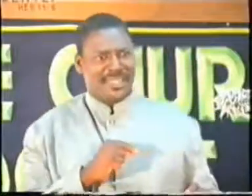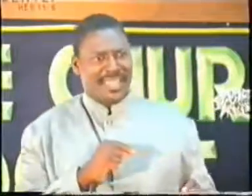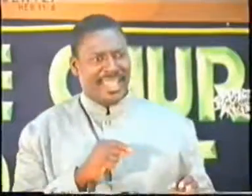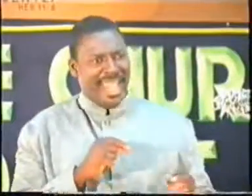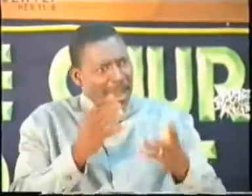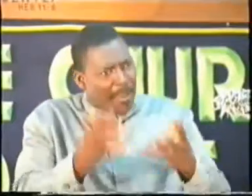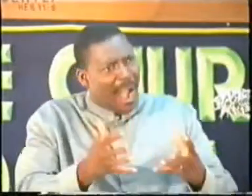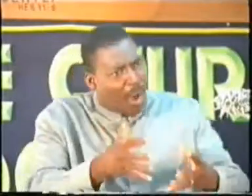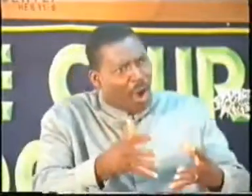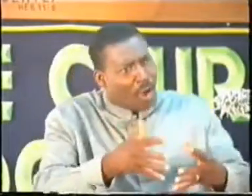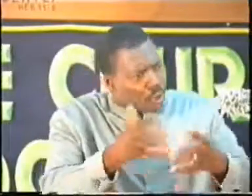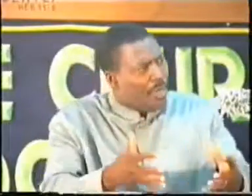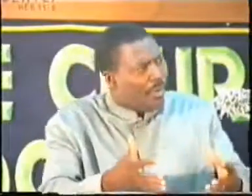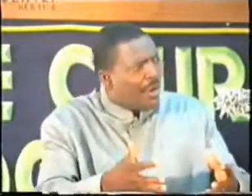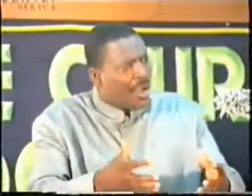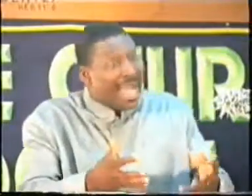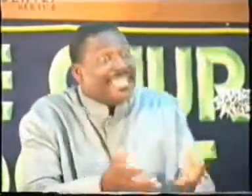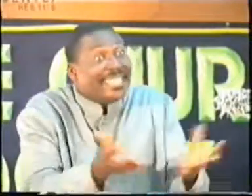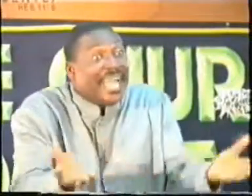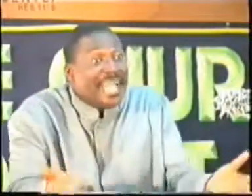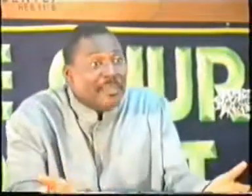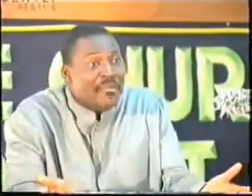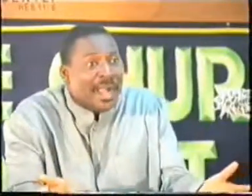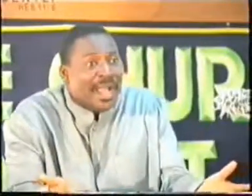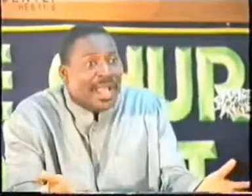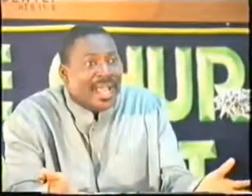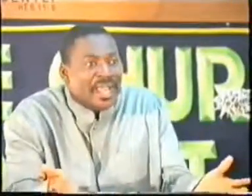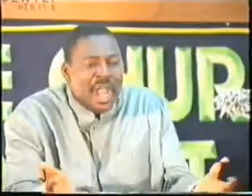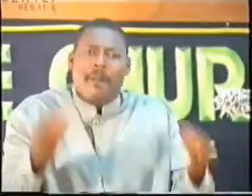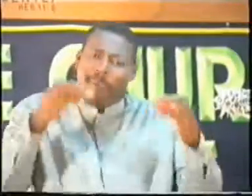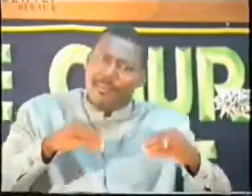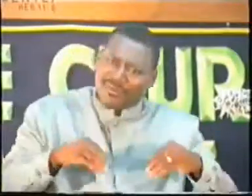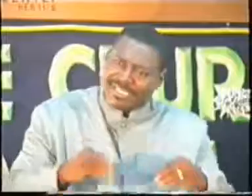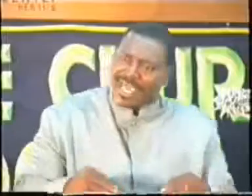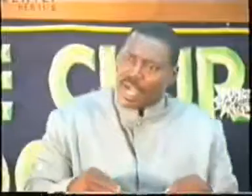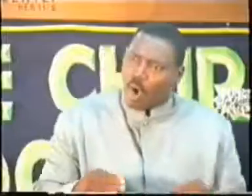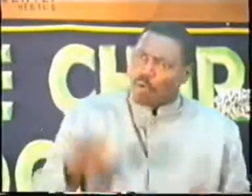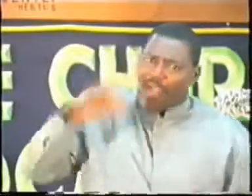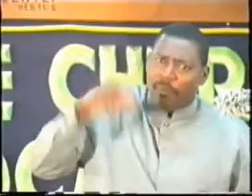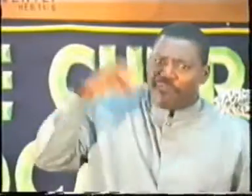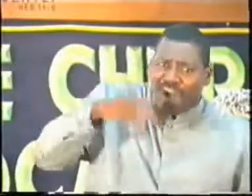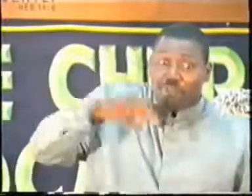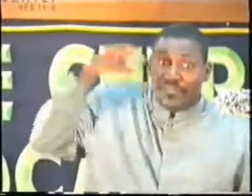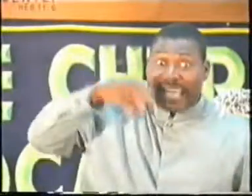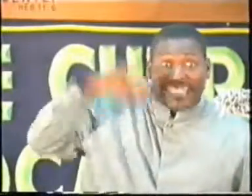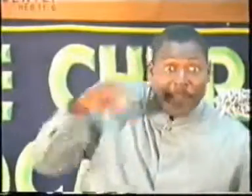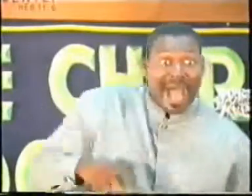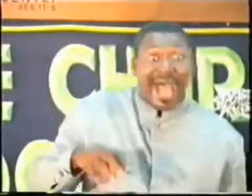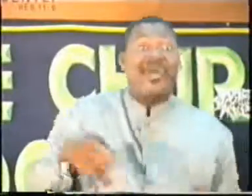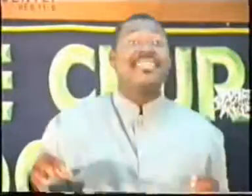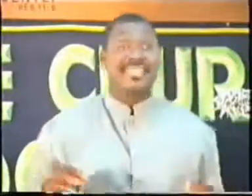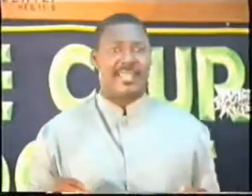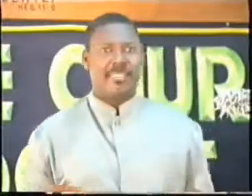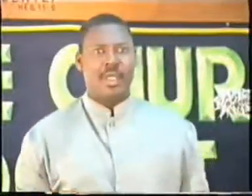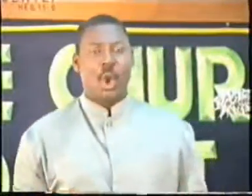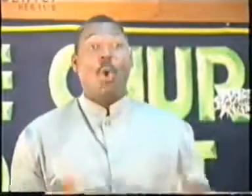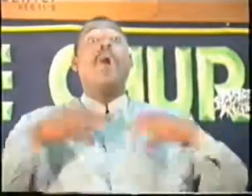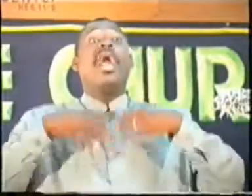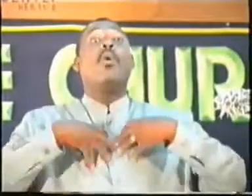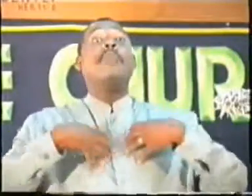no nnipa a ɛwɔ ɔsom no mu no ɛde sika yɛ nyame adwuma na mmom bible sɛ ɔkwan a wɔmfaa so mpitiaseɛ paa no ɛne